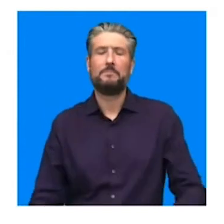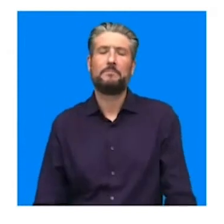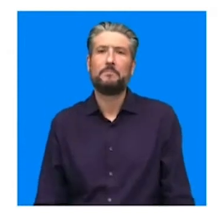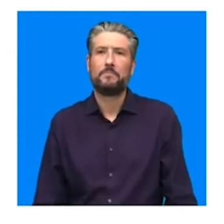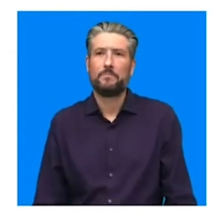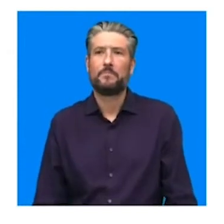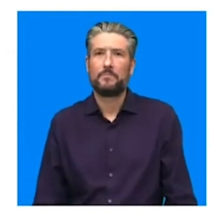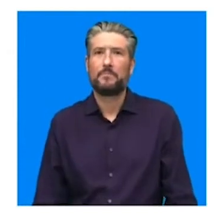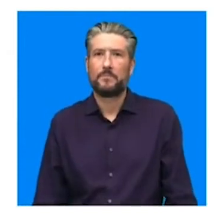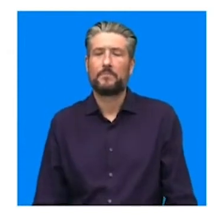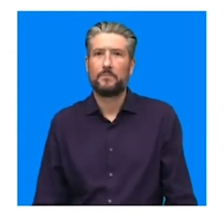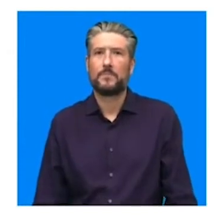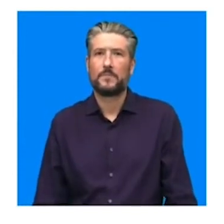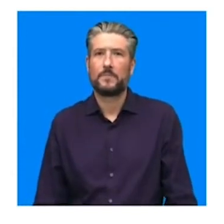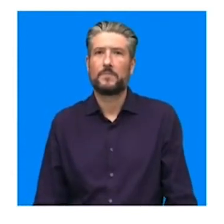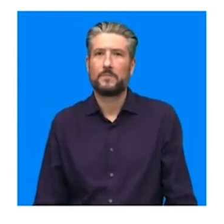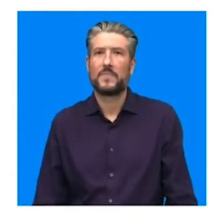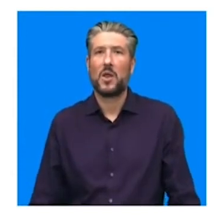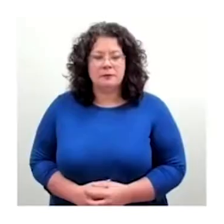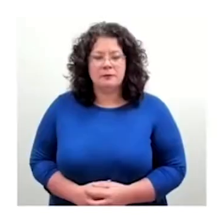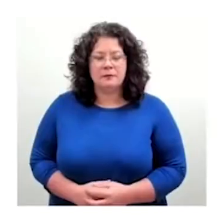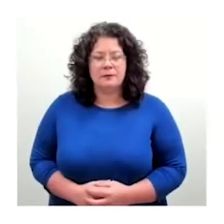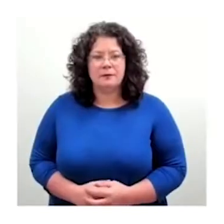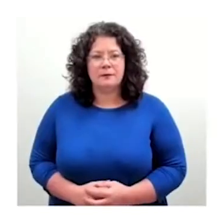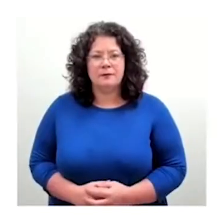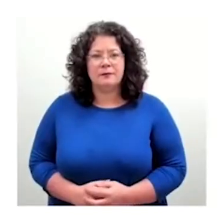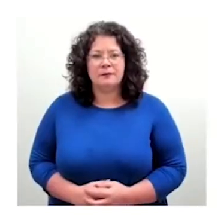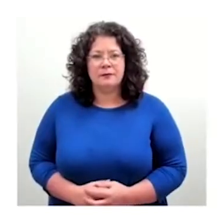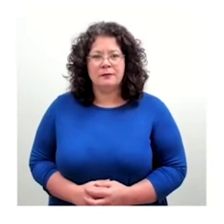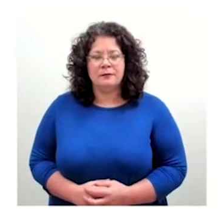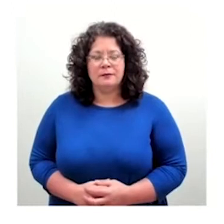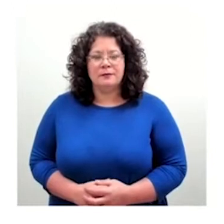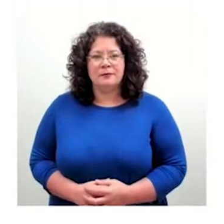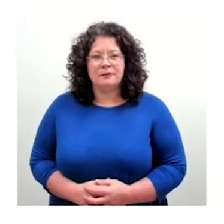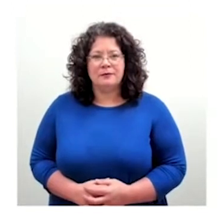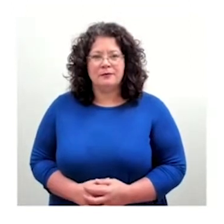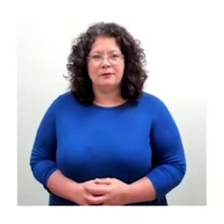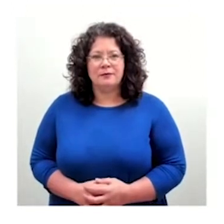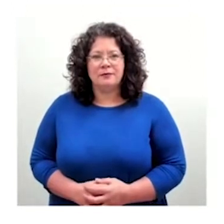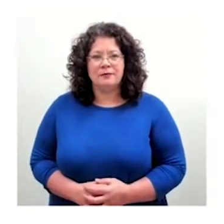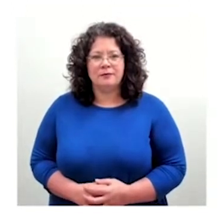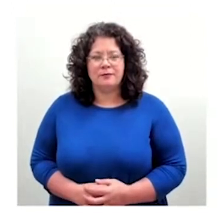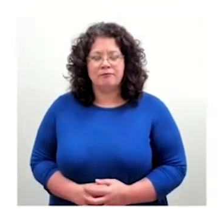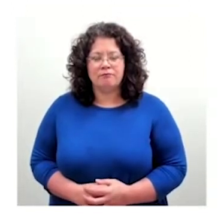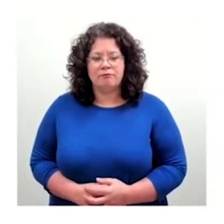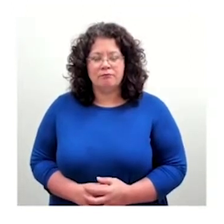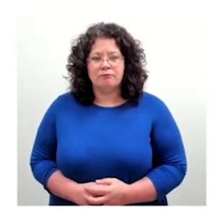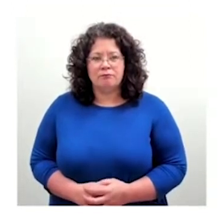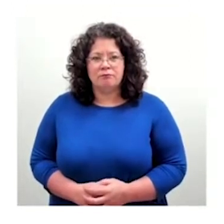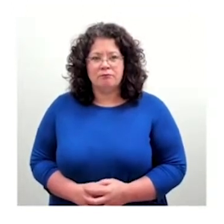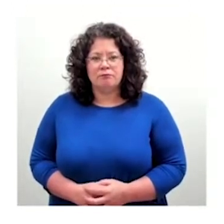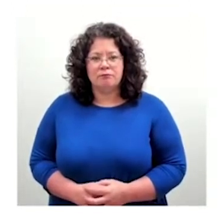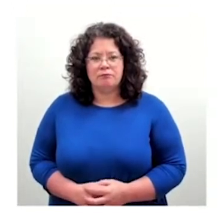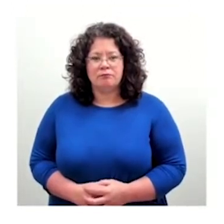the characteristics of an inclusive smart city are its governance and process system. So how is it organized? Is there a commissioner of people with disabilities? Is